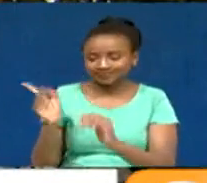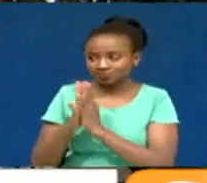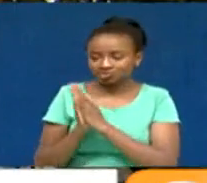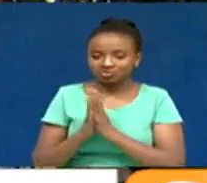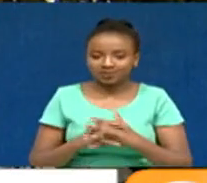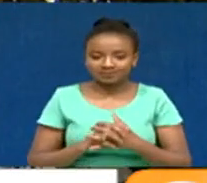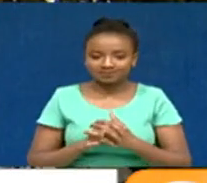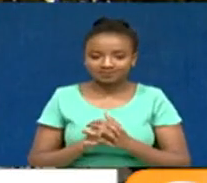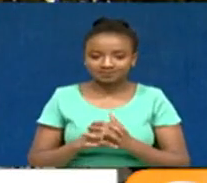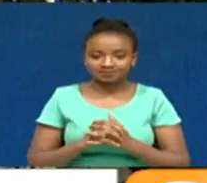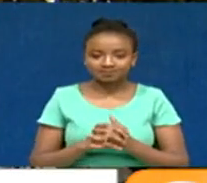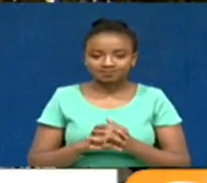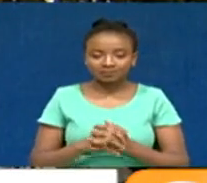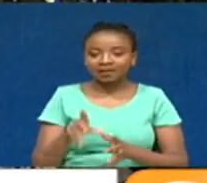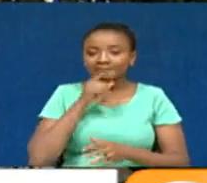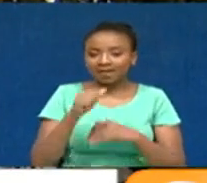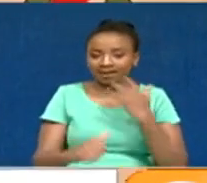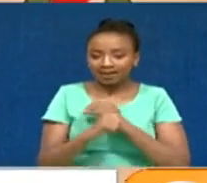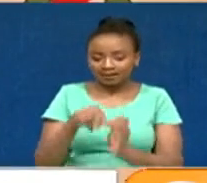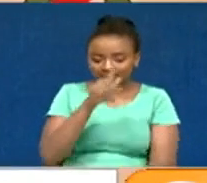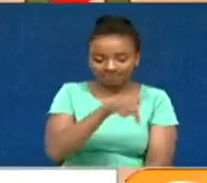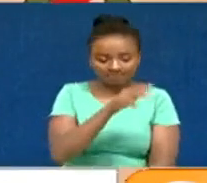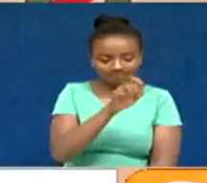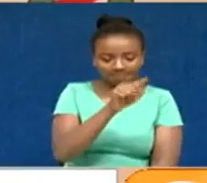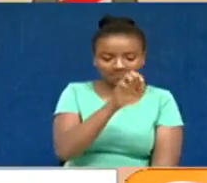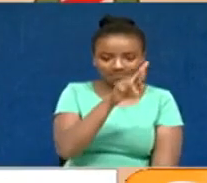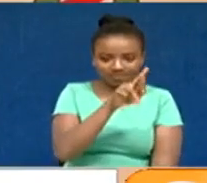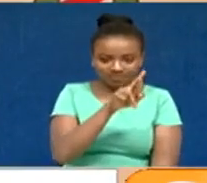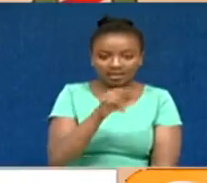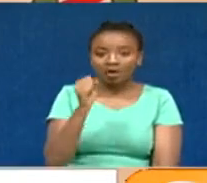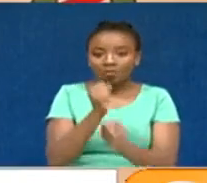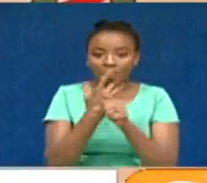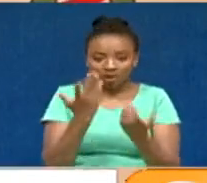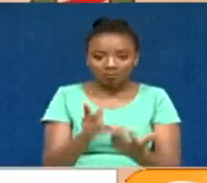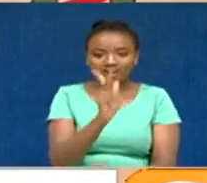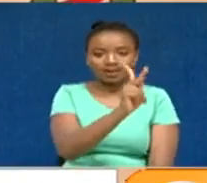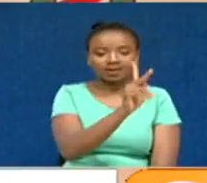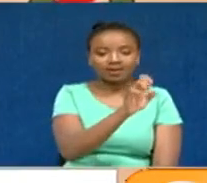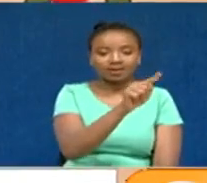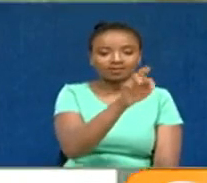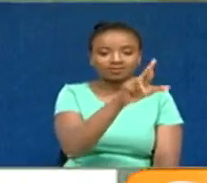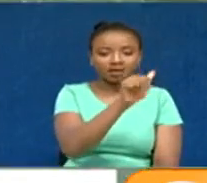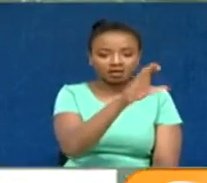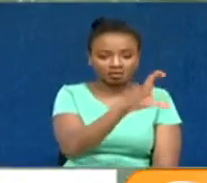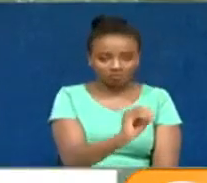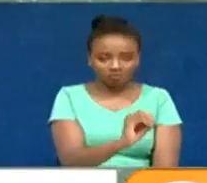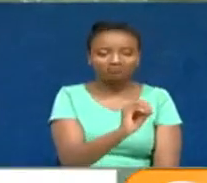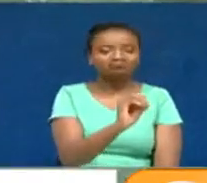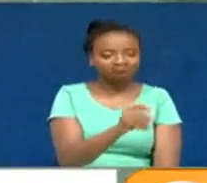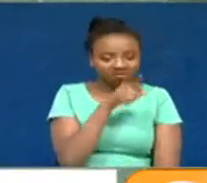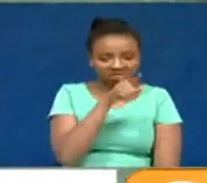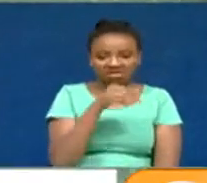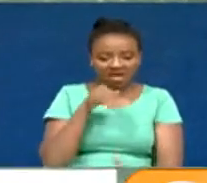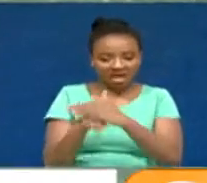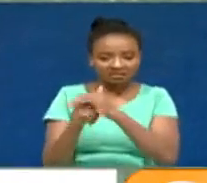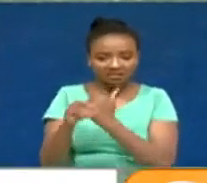For the next 6 months, Peter Maina Njihia, a senior manager supply chain at the Kenya Electricity Transmission Company, KETRACO, will have